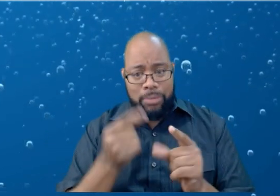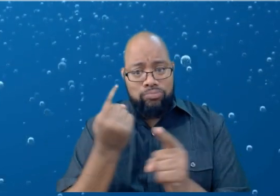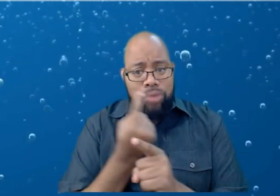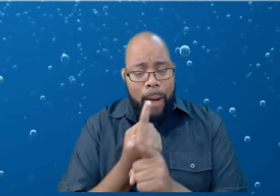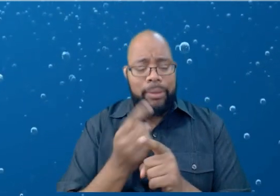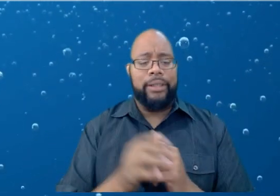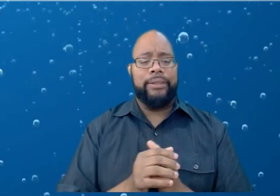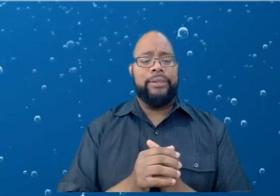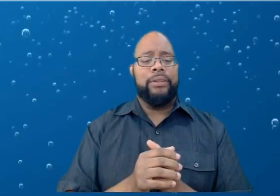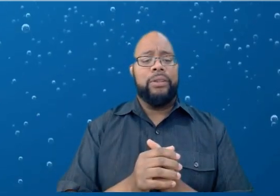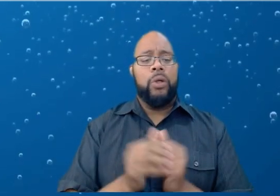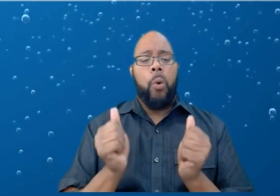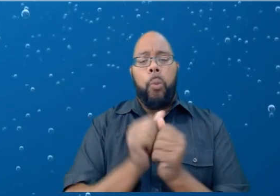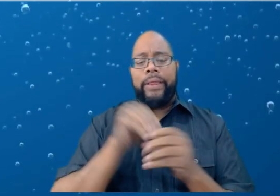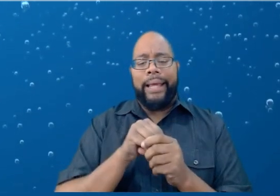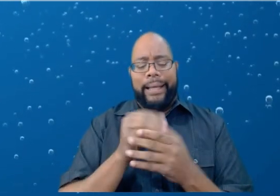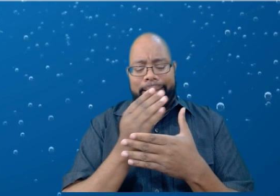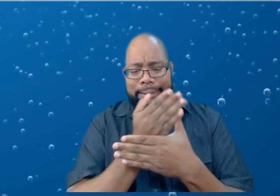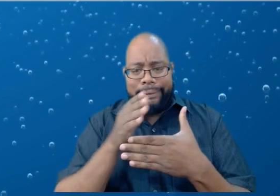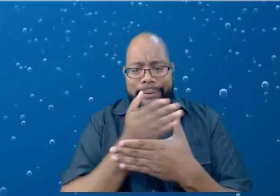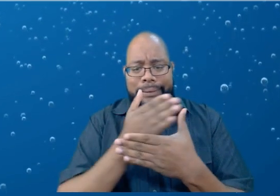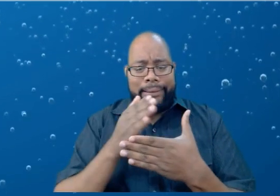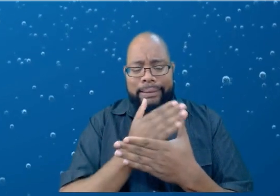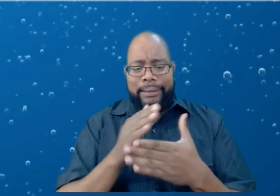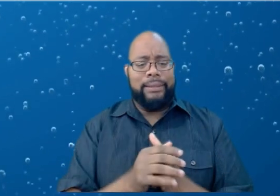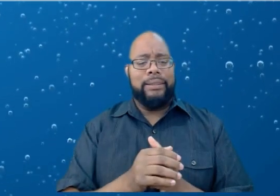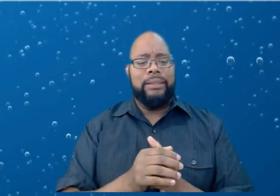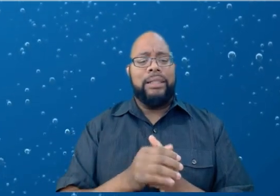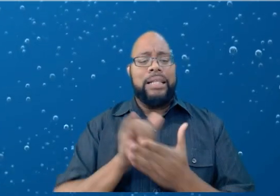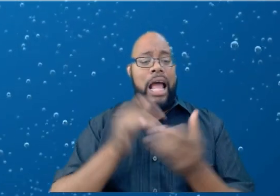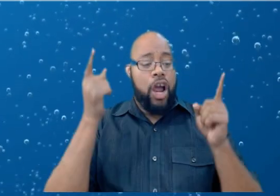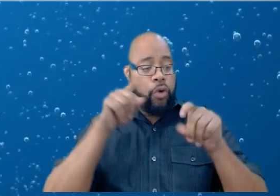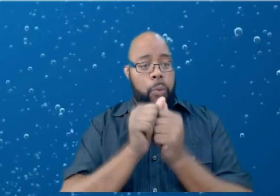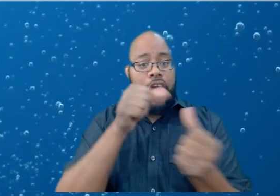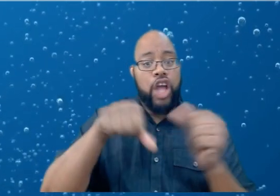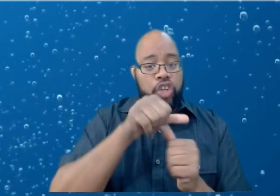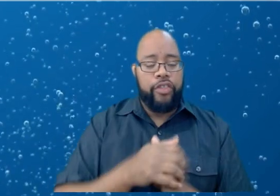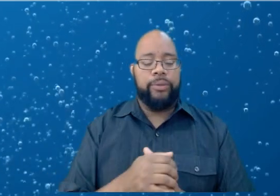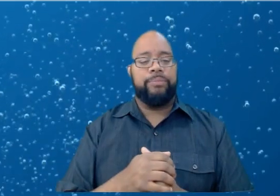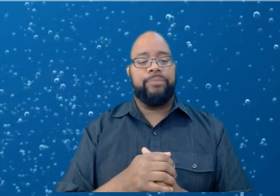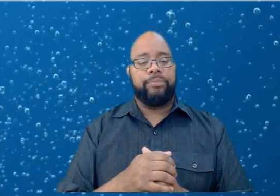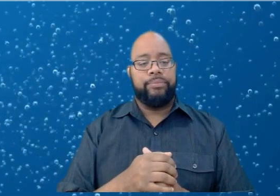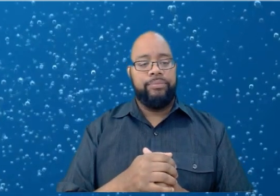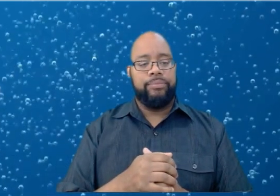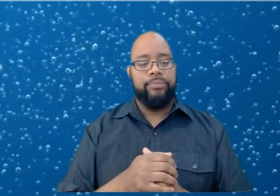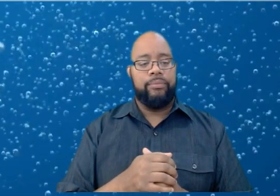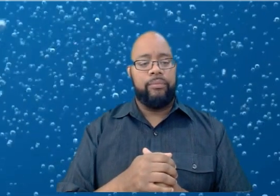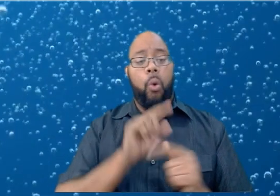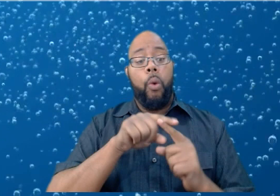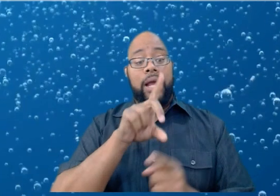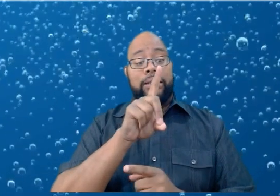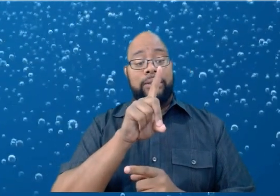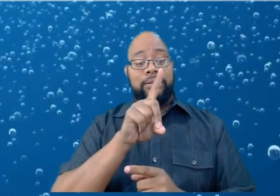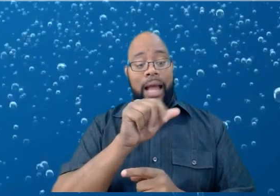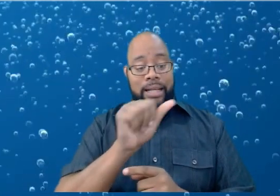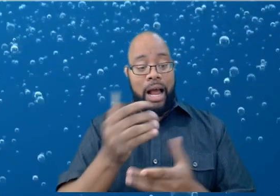been calibrated, and they all, within a certain degree of uncertainty, will agree with each other.